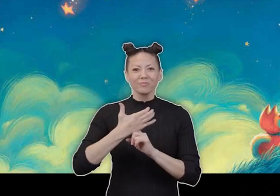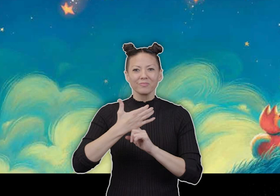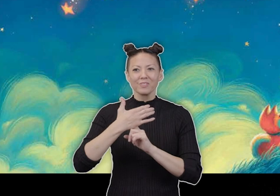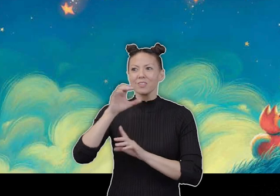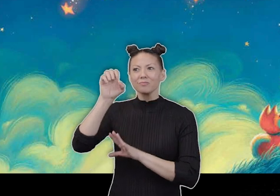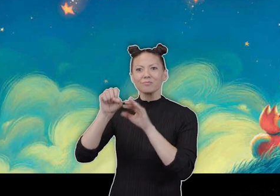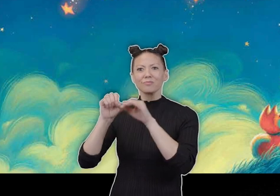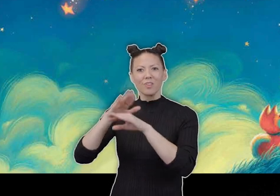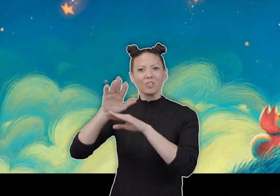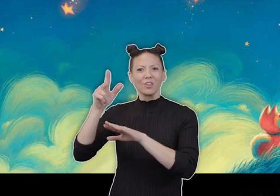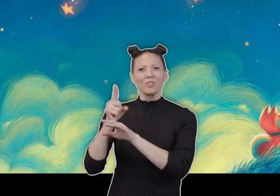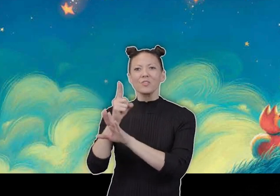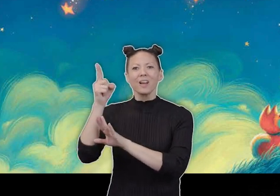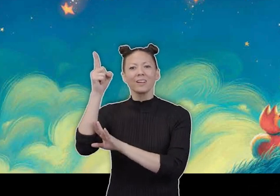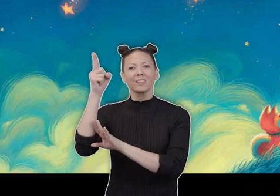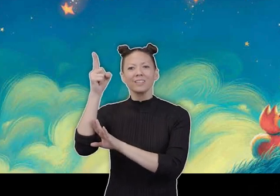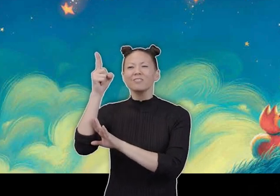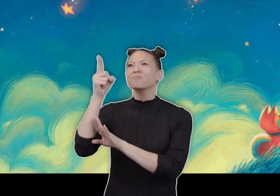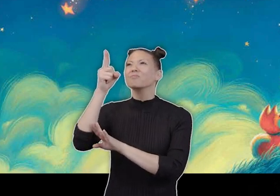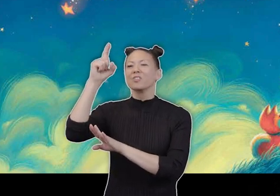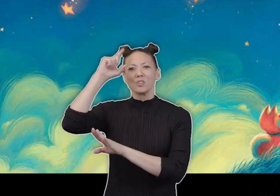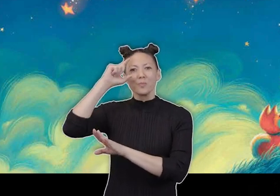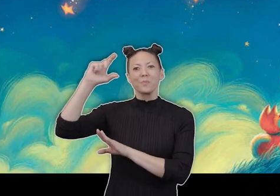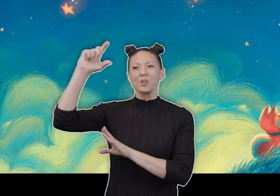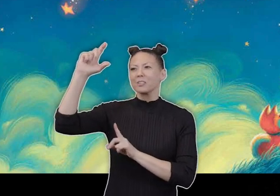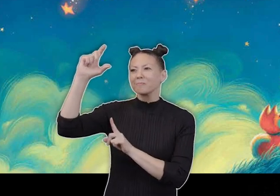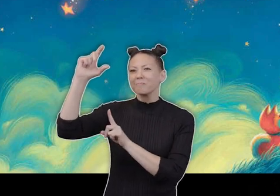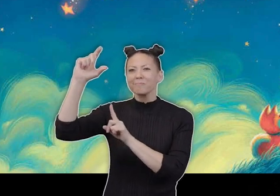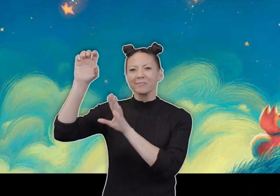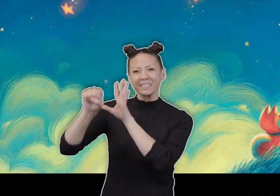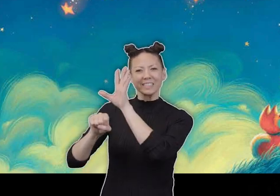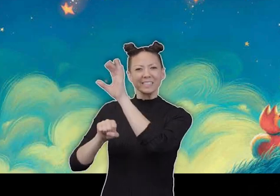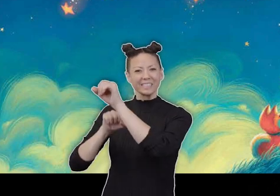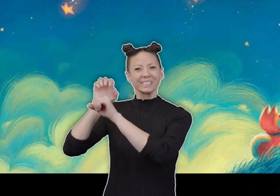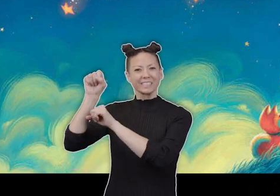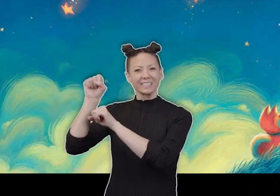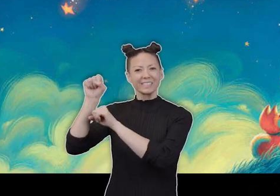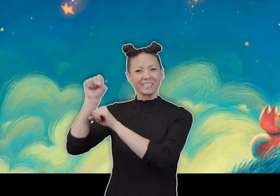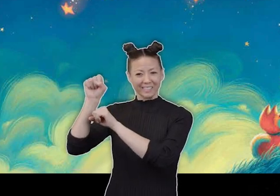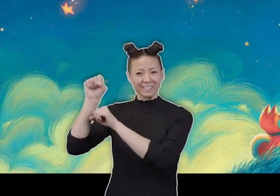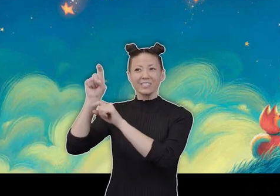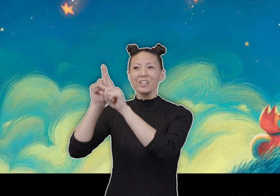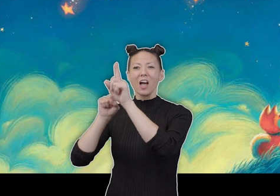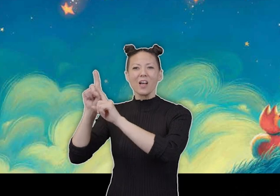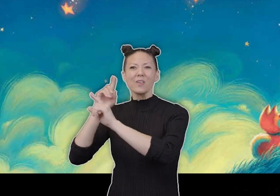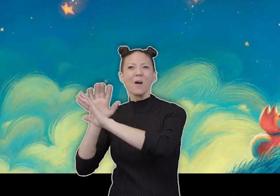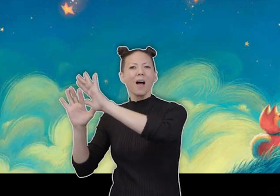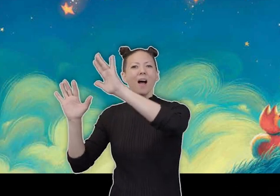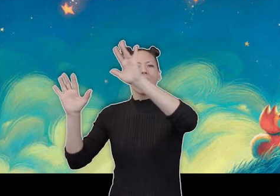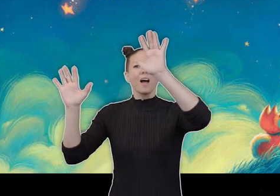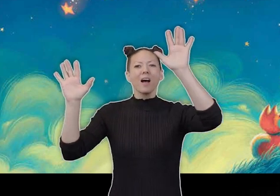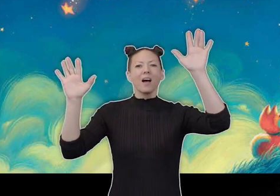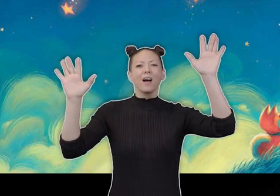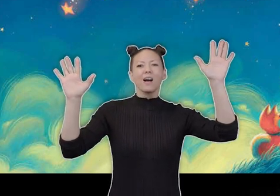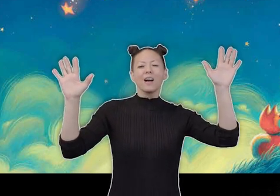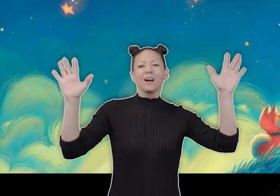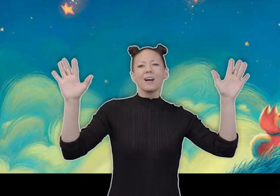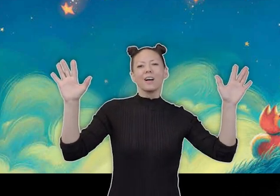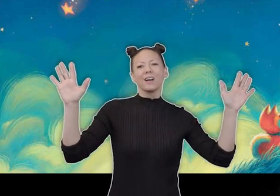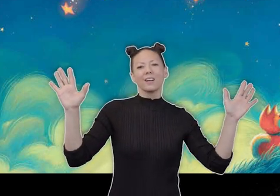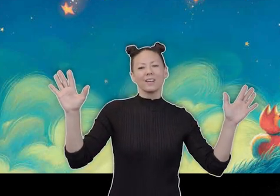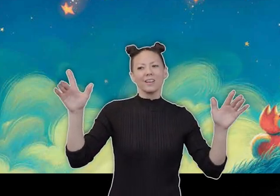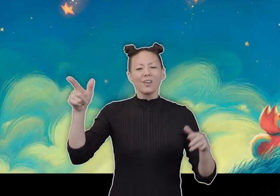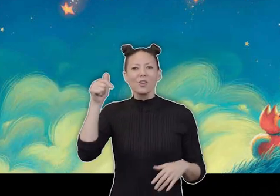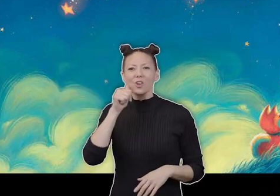helmet. He is on the third rung, climbing a ladder to the crescent moon, hanging among golden stars